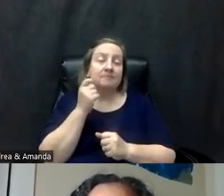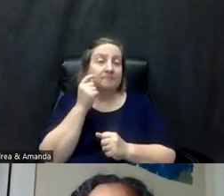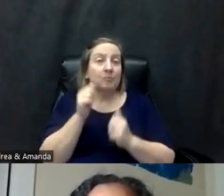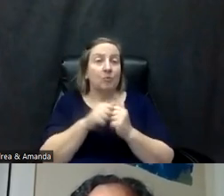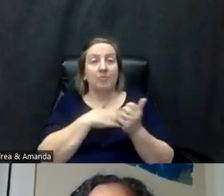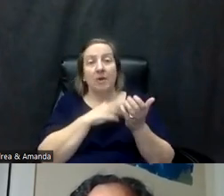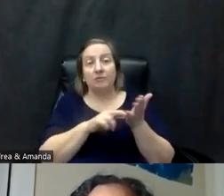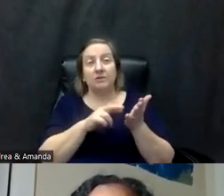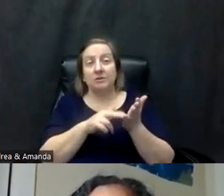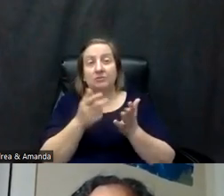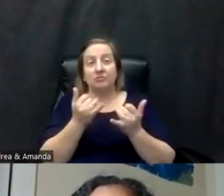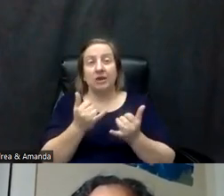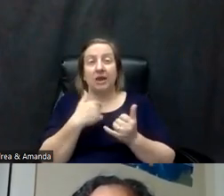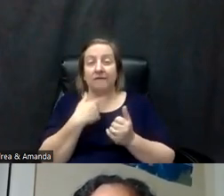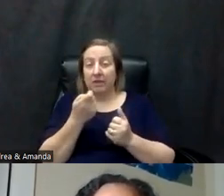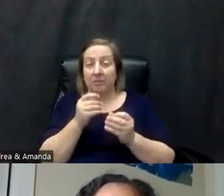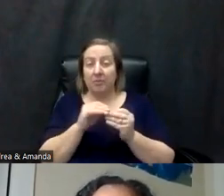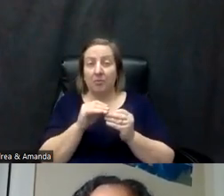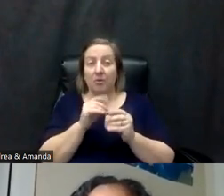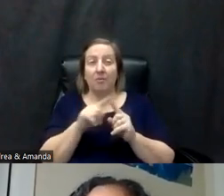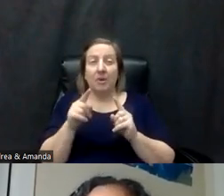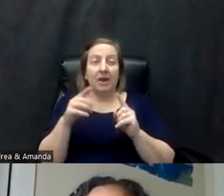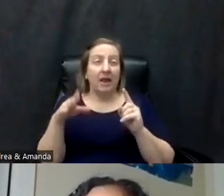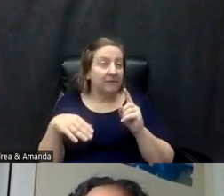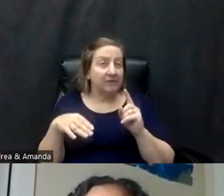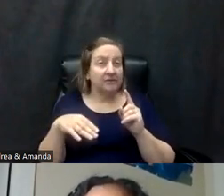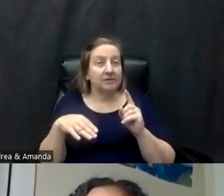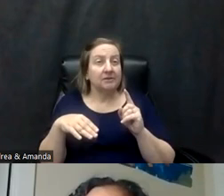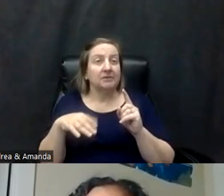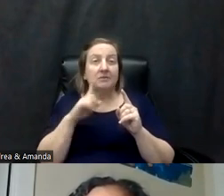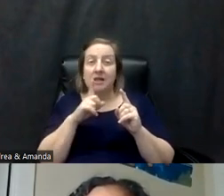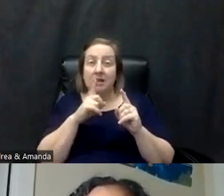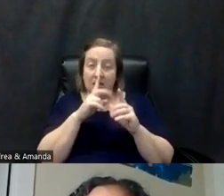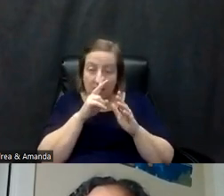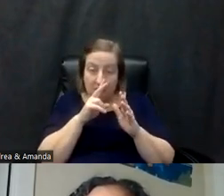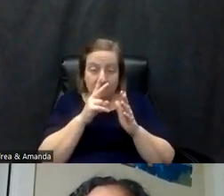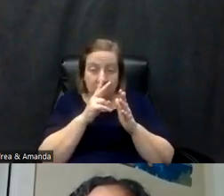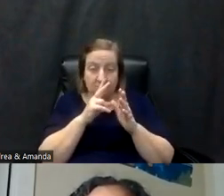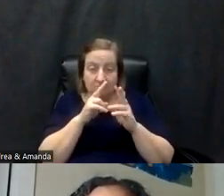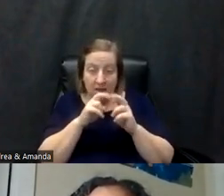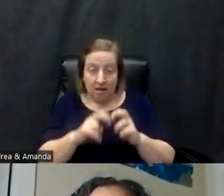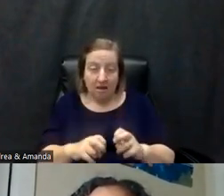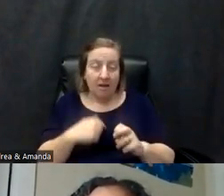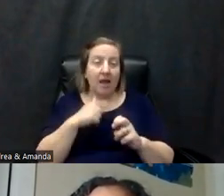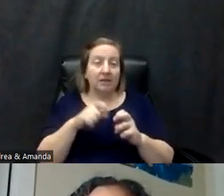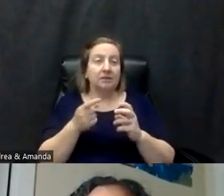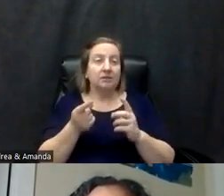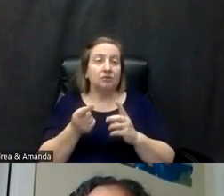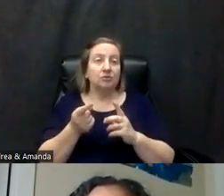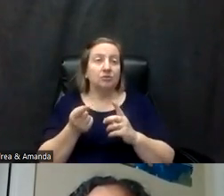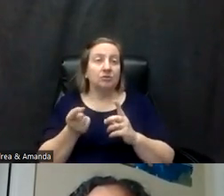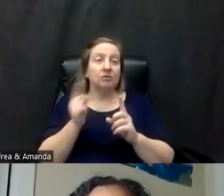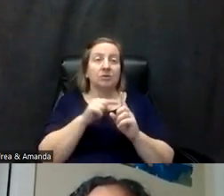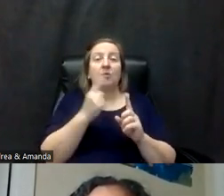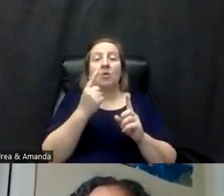have a little bit more, but I haven't dove in, and I do need to circle back around with at least one person